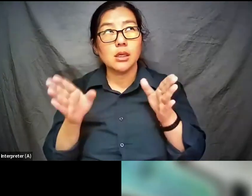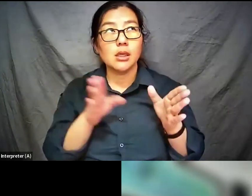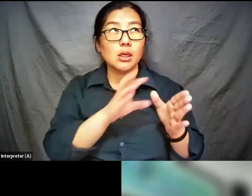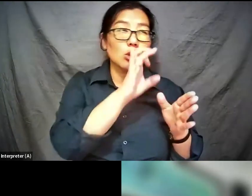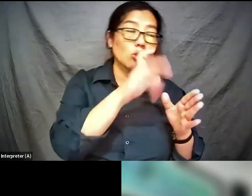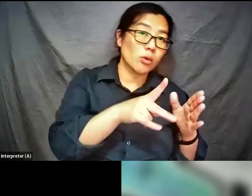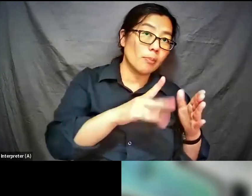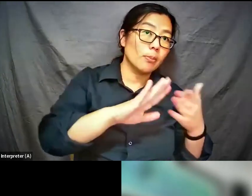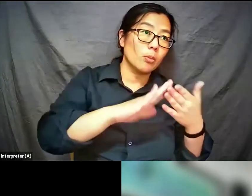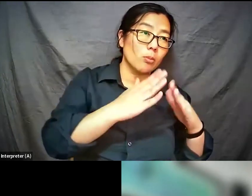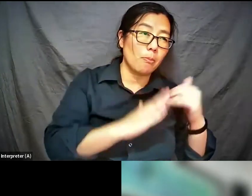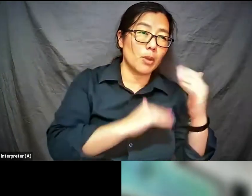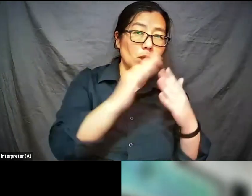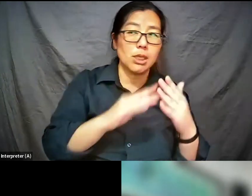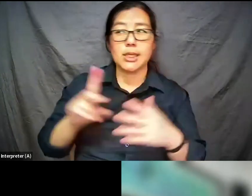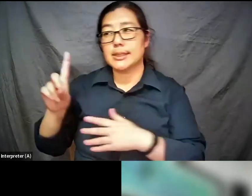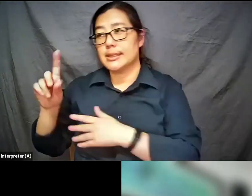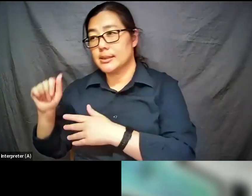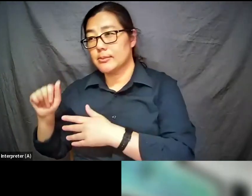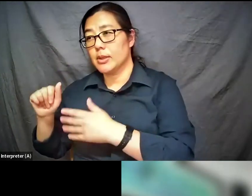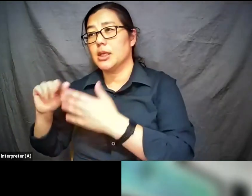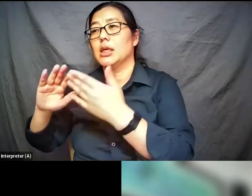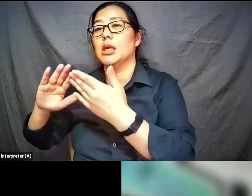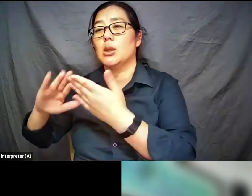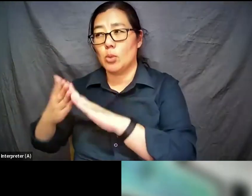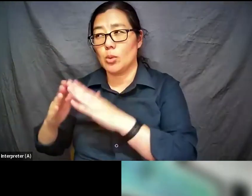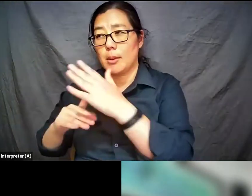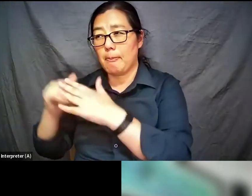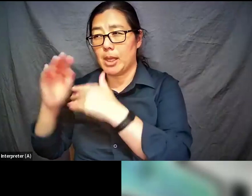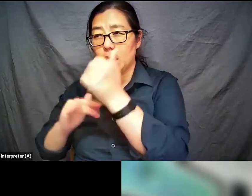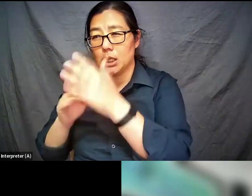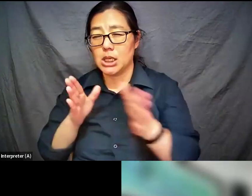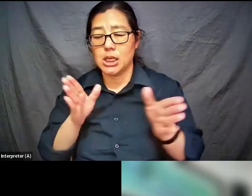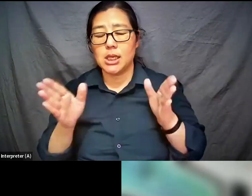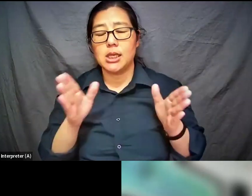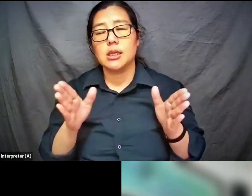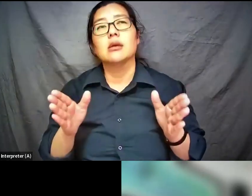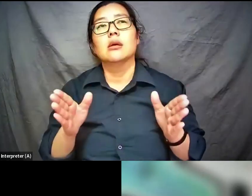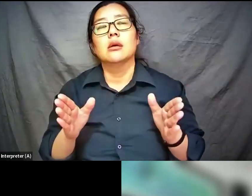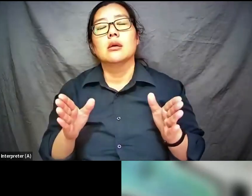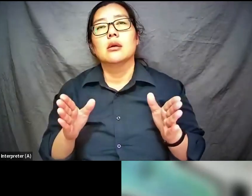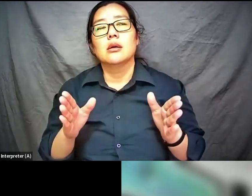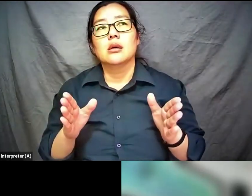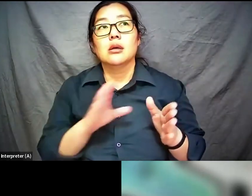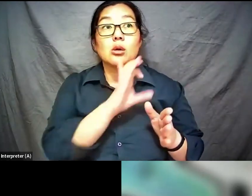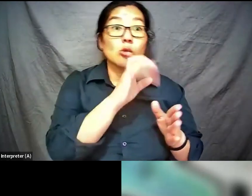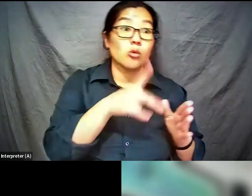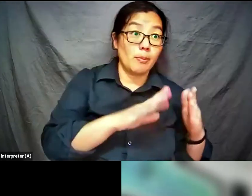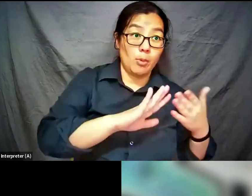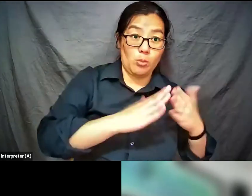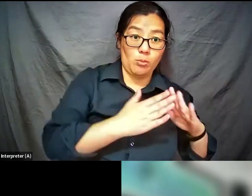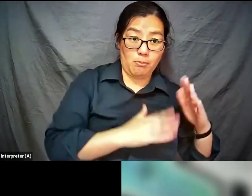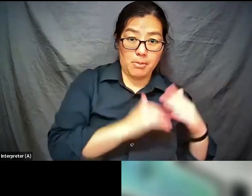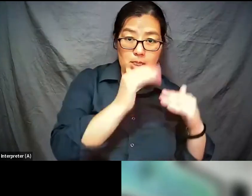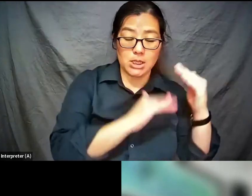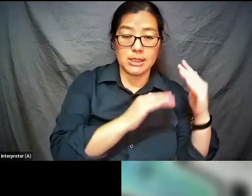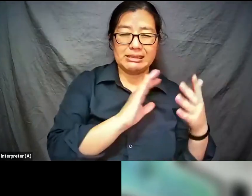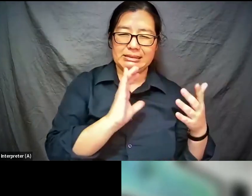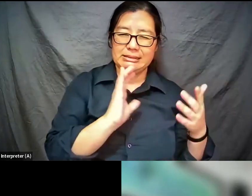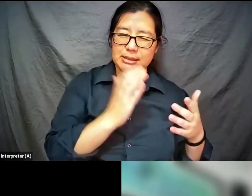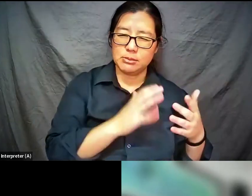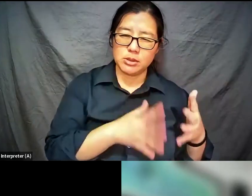speak to the fragility of having digital artifacts, like you said, that can just get erased and removed?